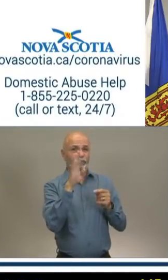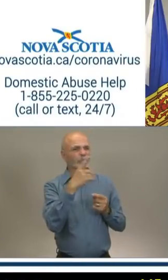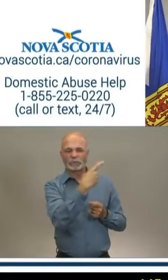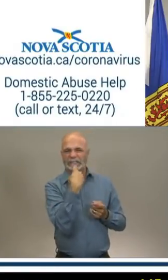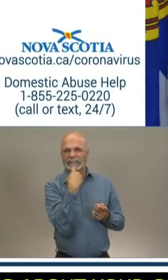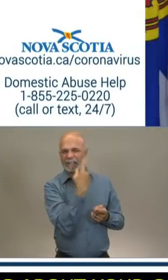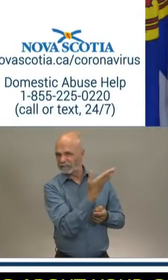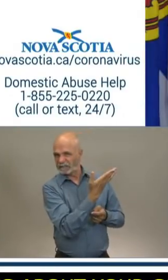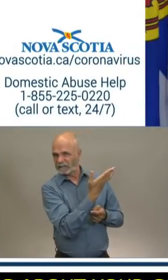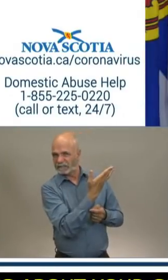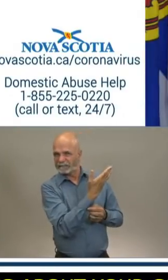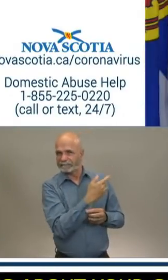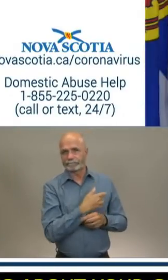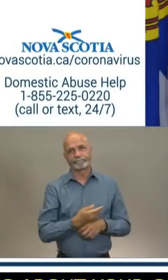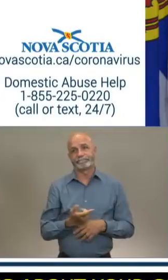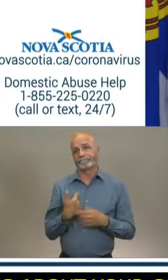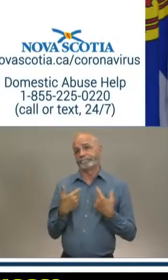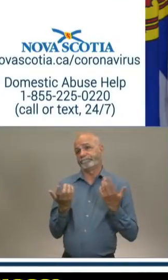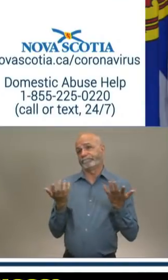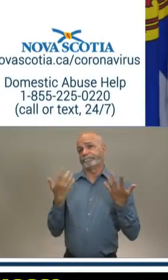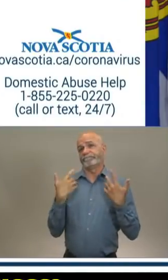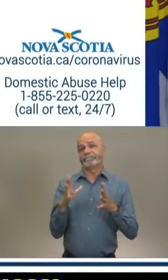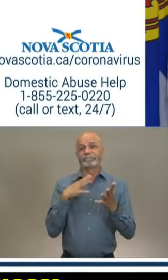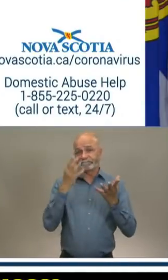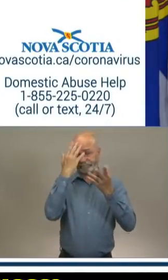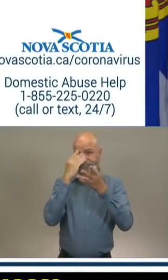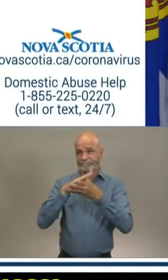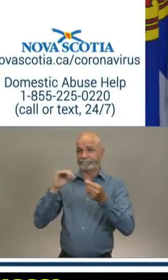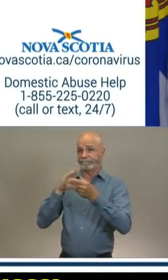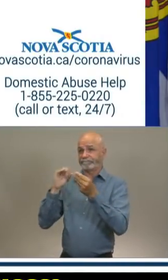else to share that I haven't already said publicly. He was willing to